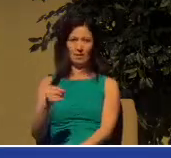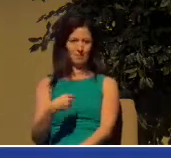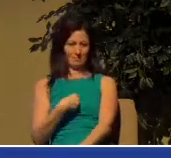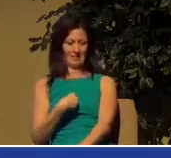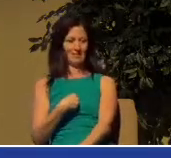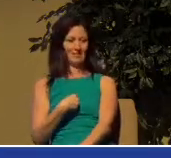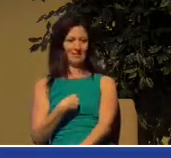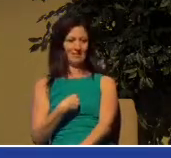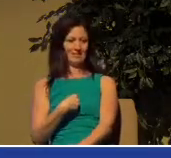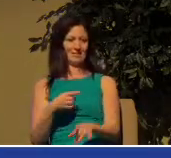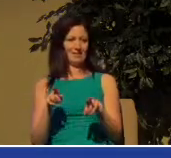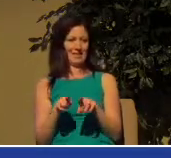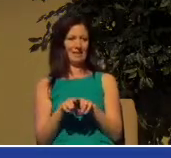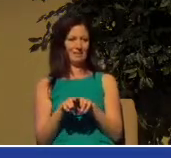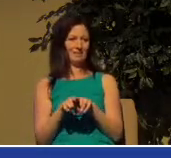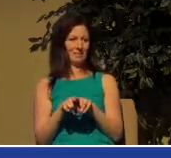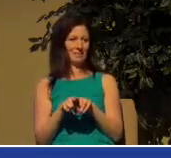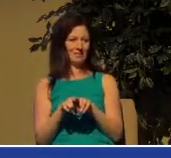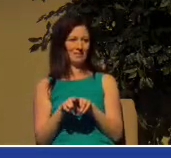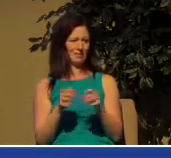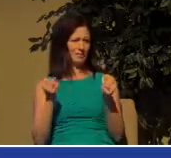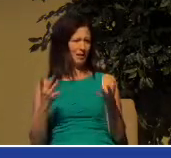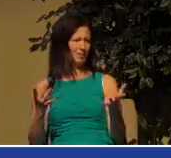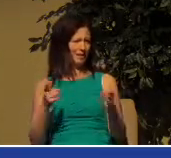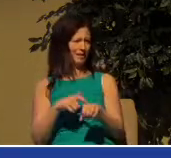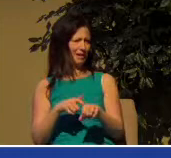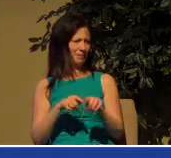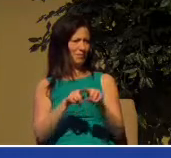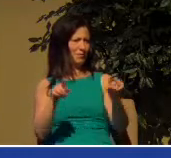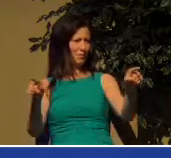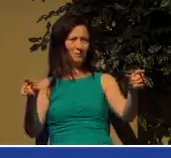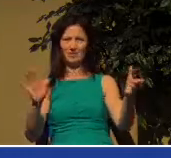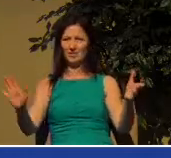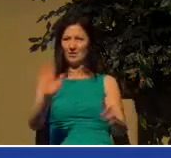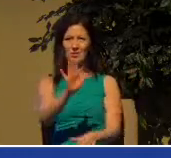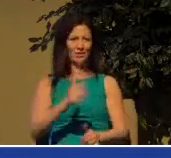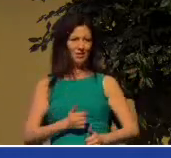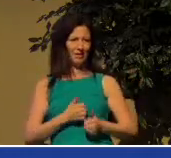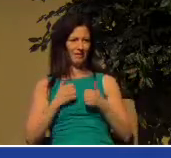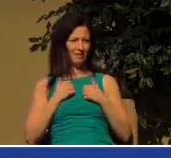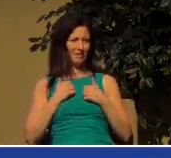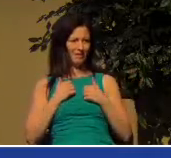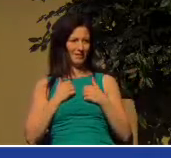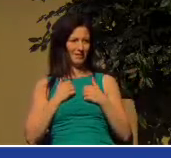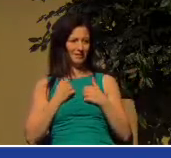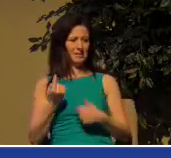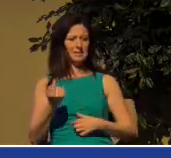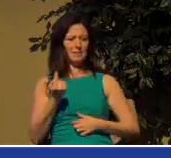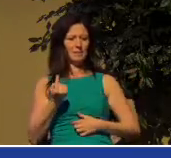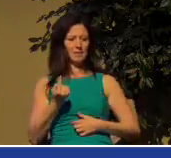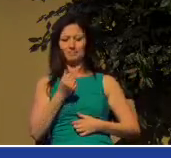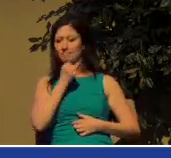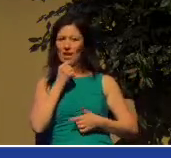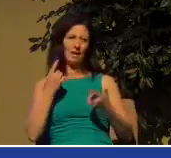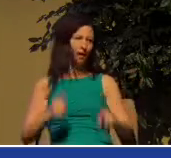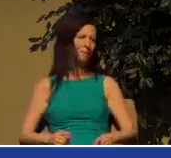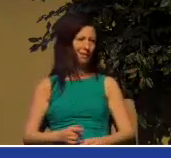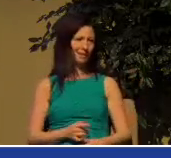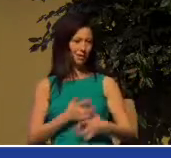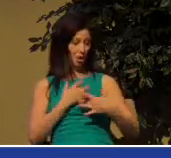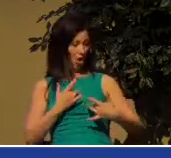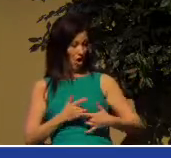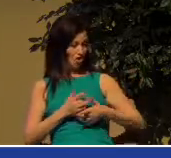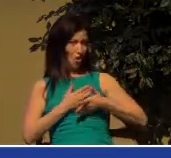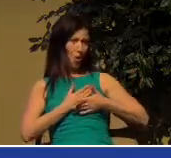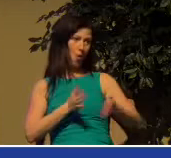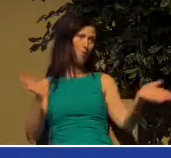not unlike that. How many times in our own lives hasn't it happened that we've had our hearts wide